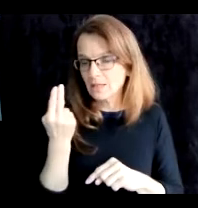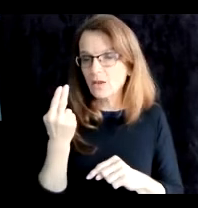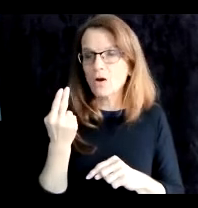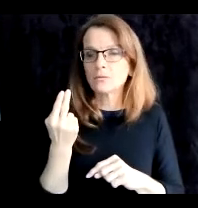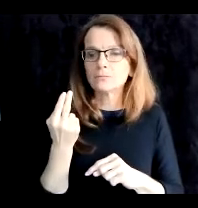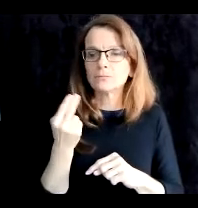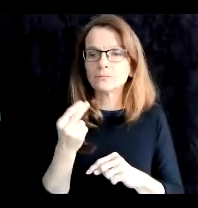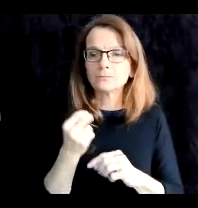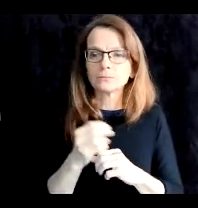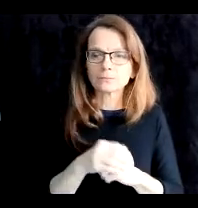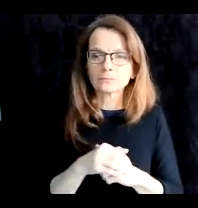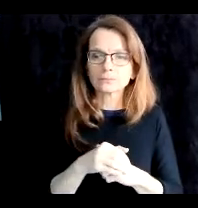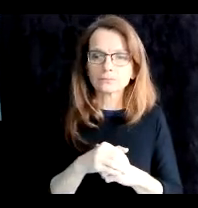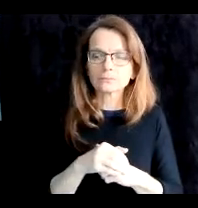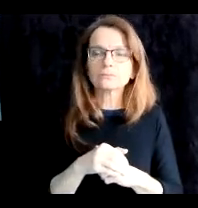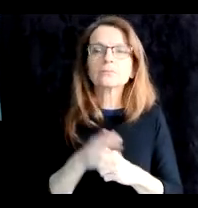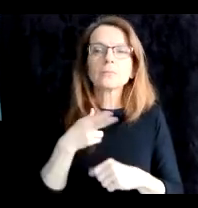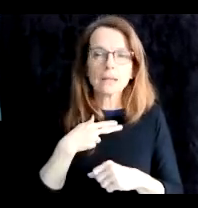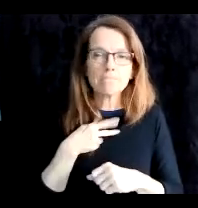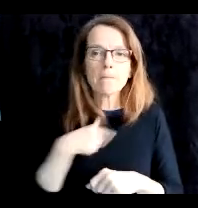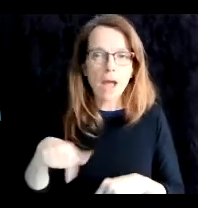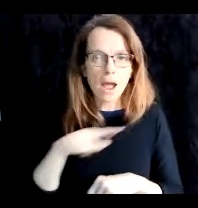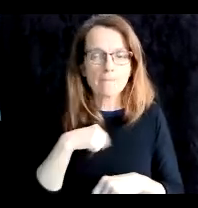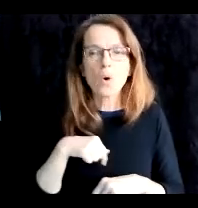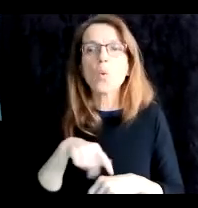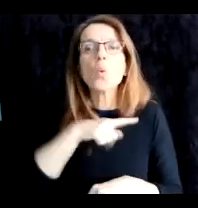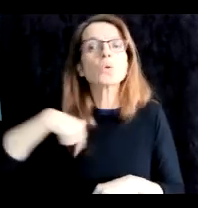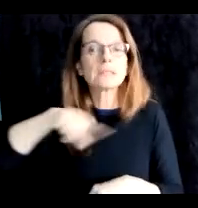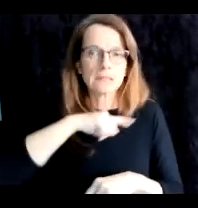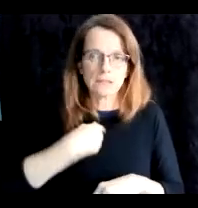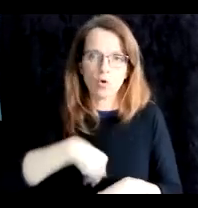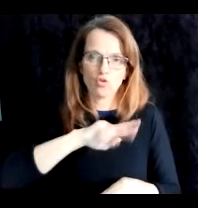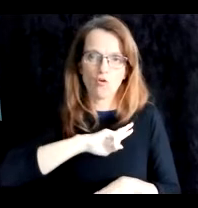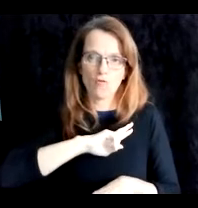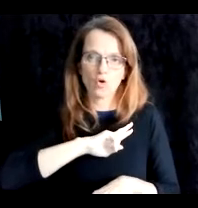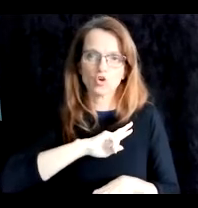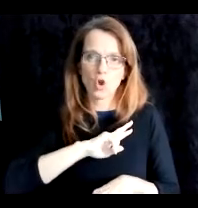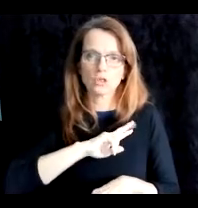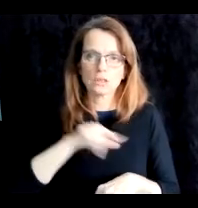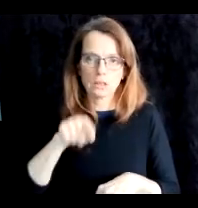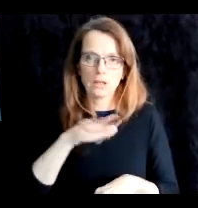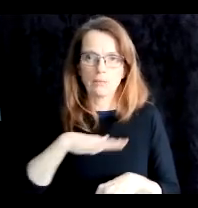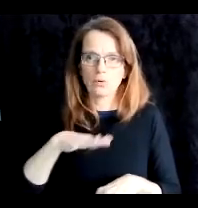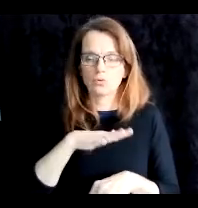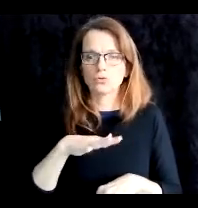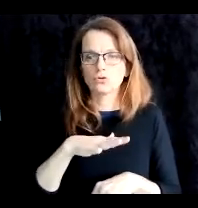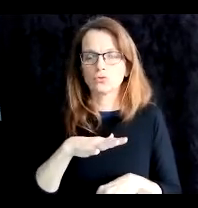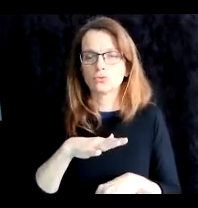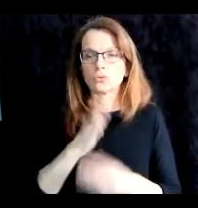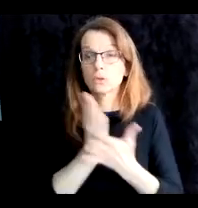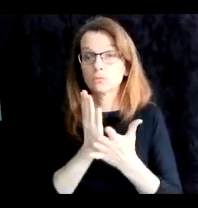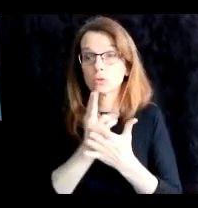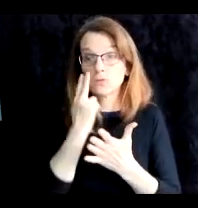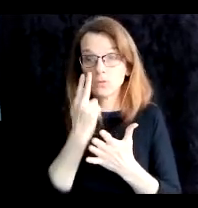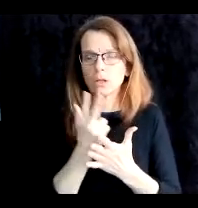had recent, in August, terrible scenes from Afghanistan. And of course, the